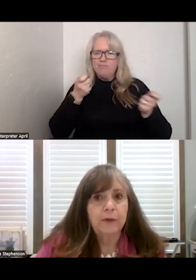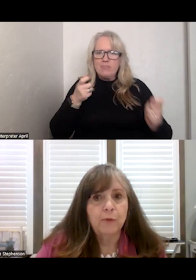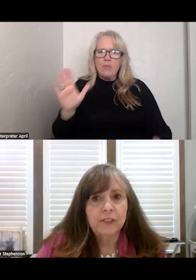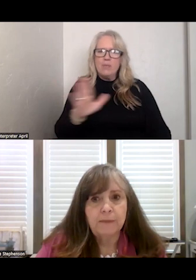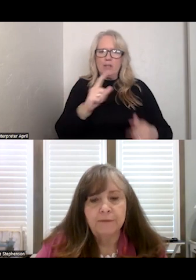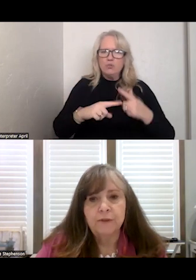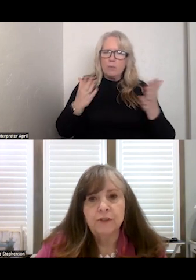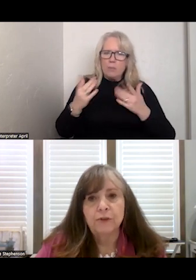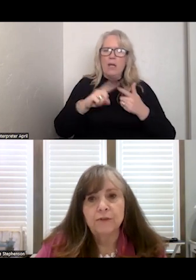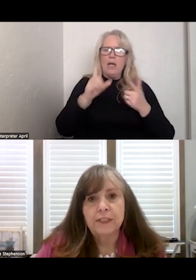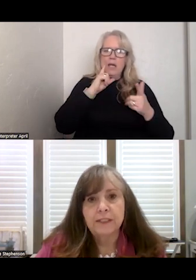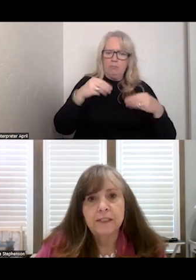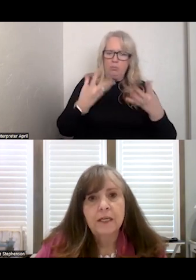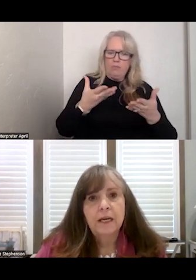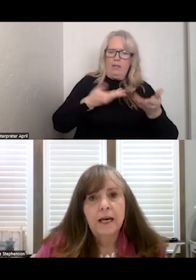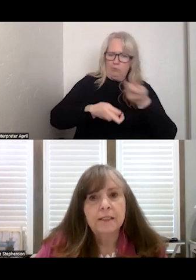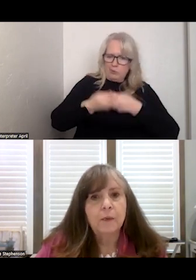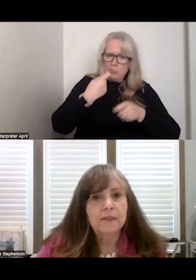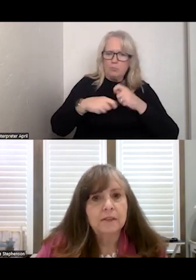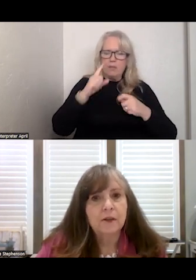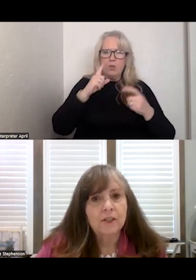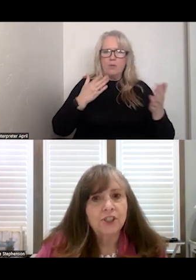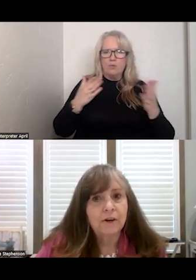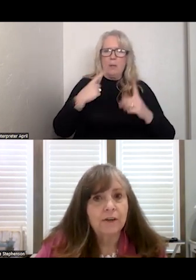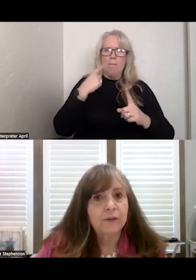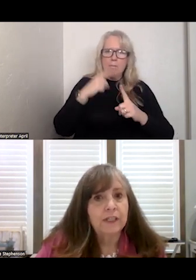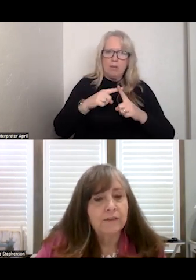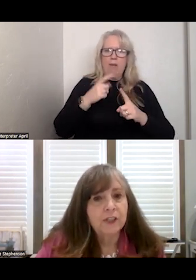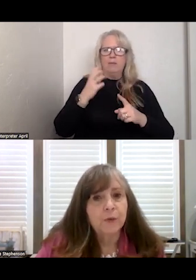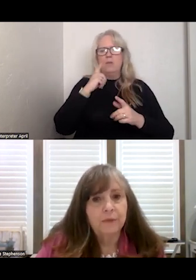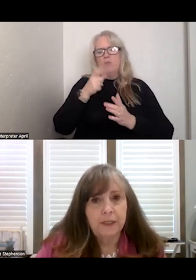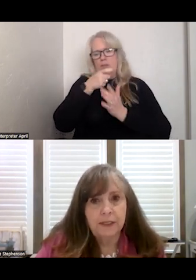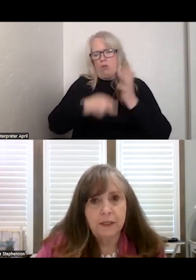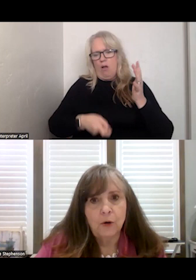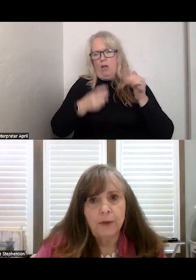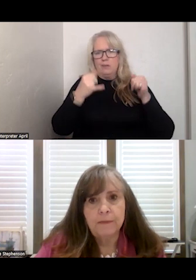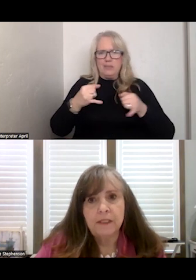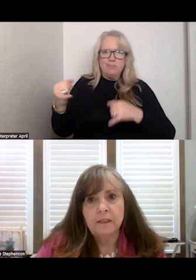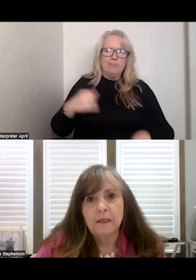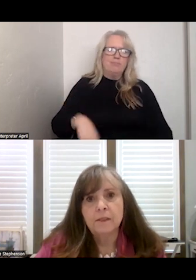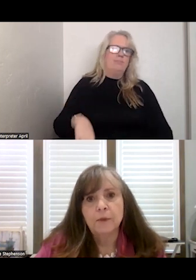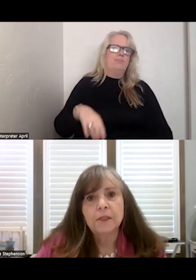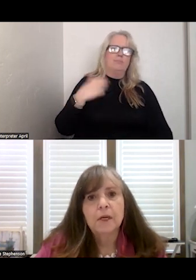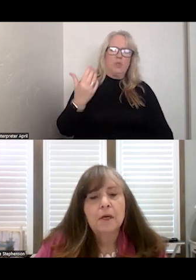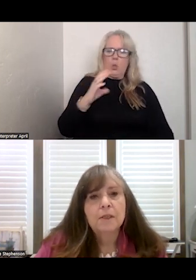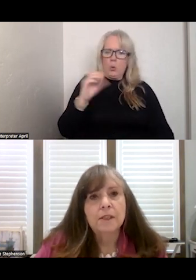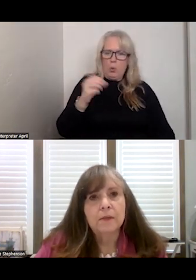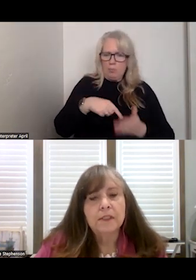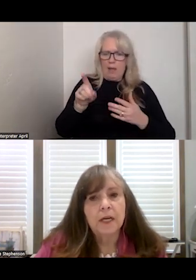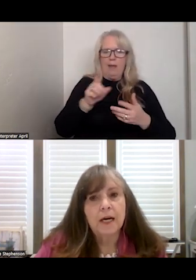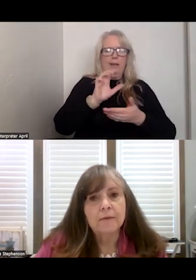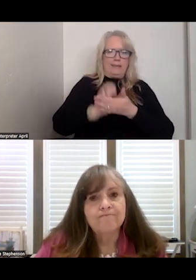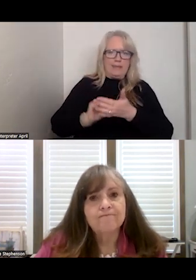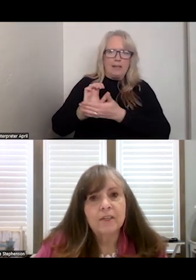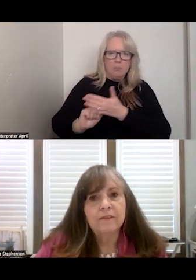provider reimbursement for those services, as well as the cost sharing for the individual, things like co-payments and deductibles. So